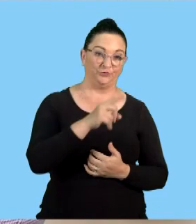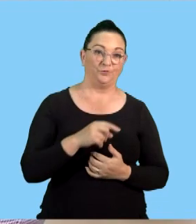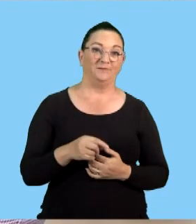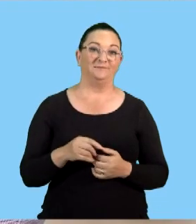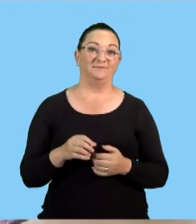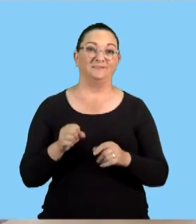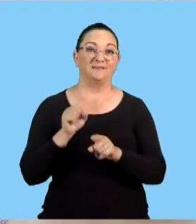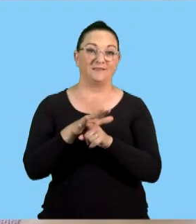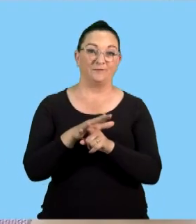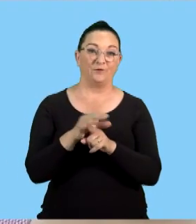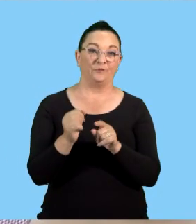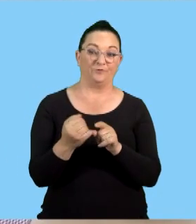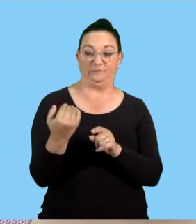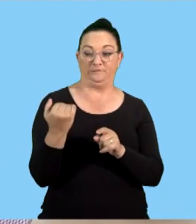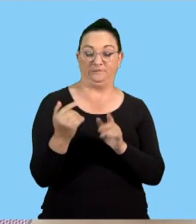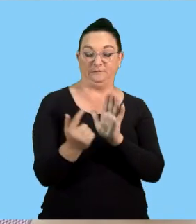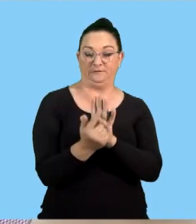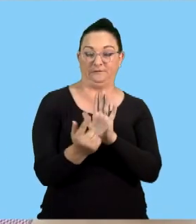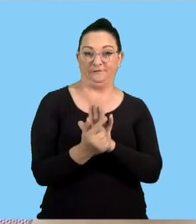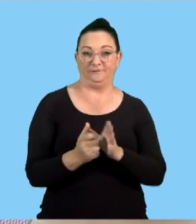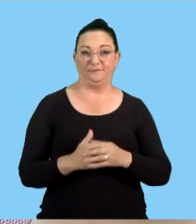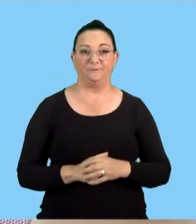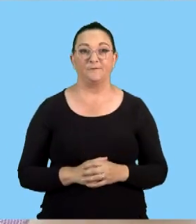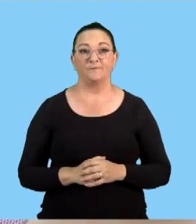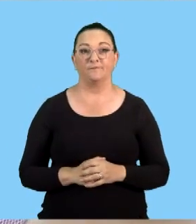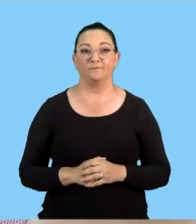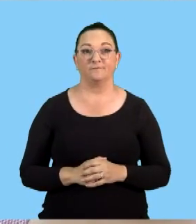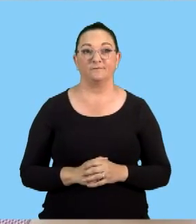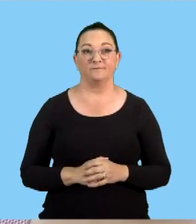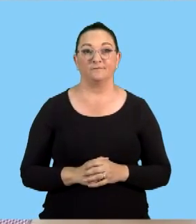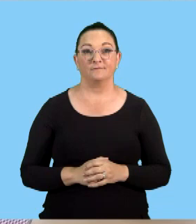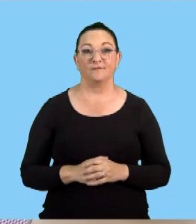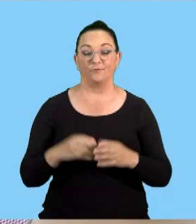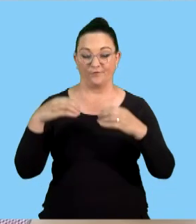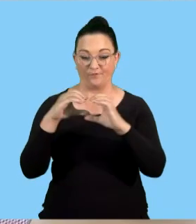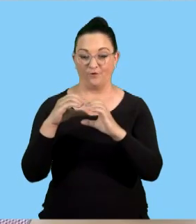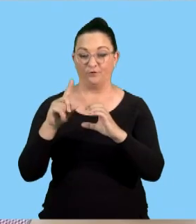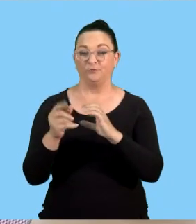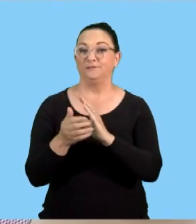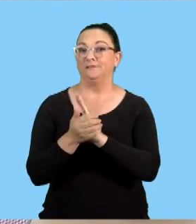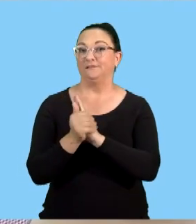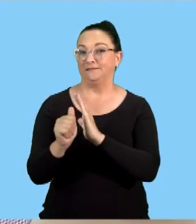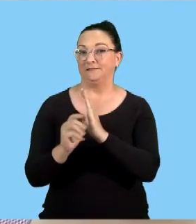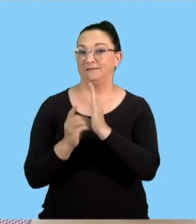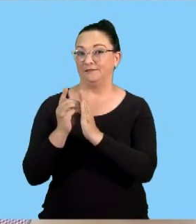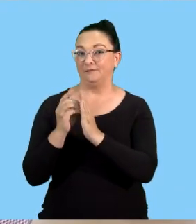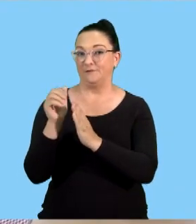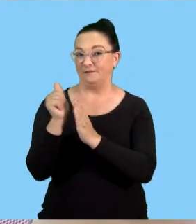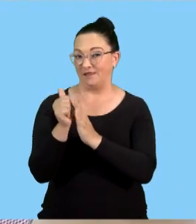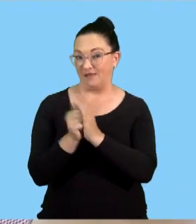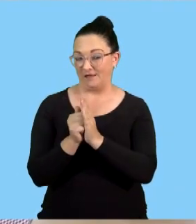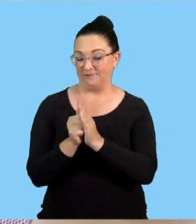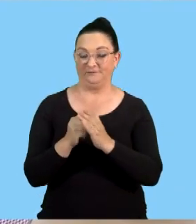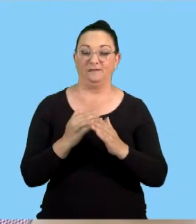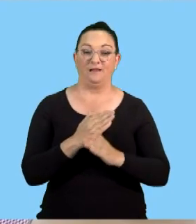on the topic impact of recent legislation on the businesses. We focused on the Skills Development Act. We